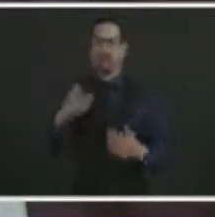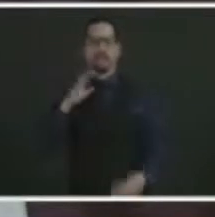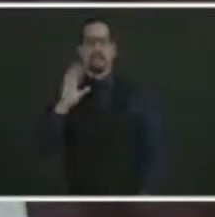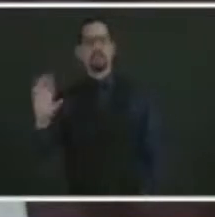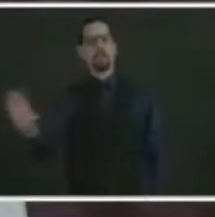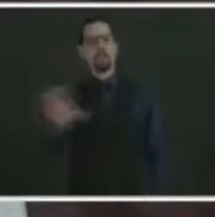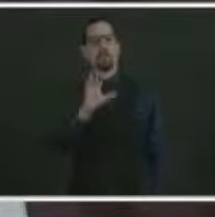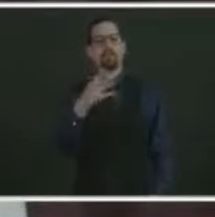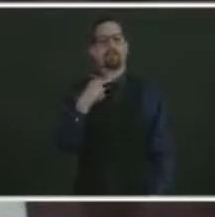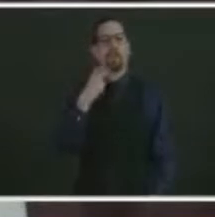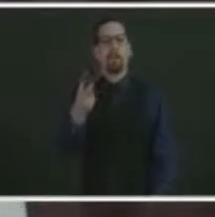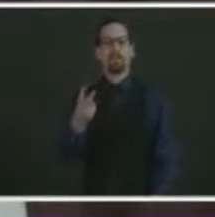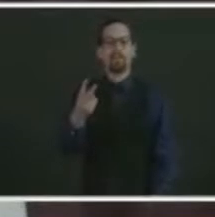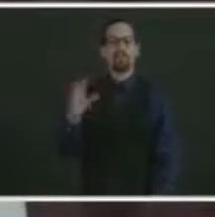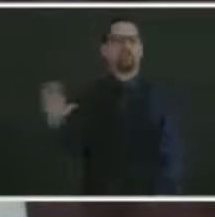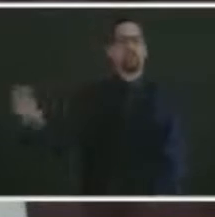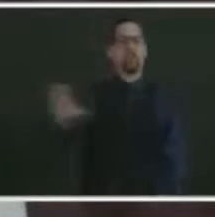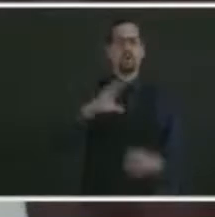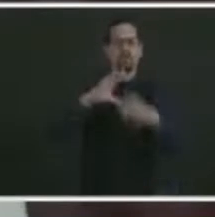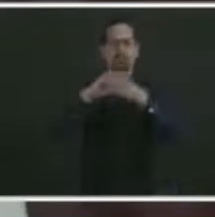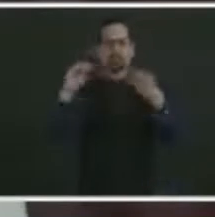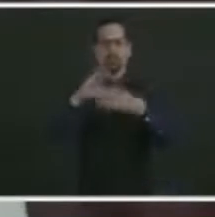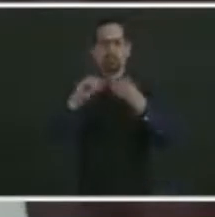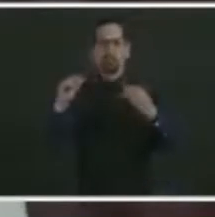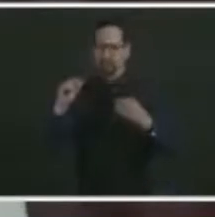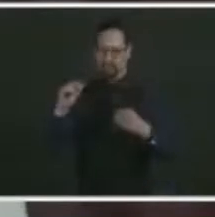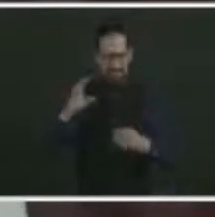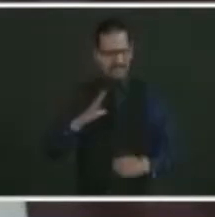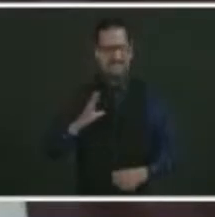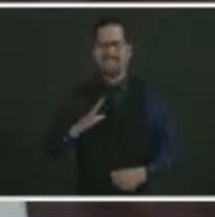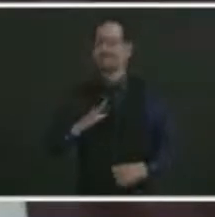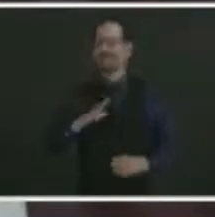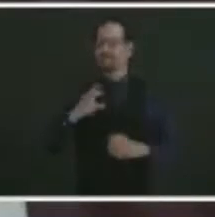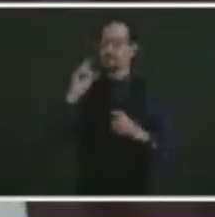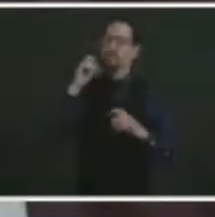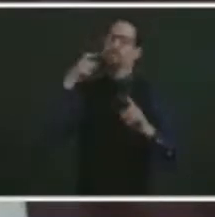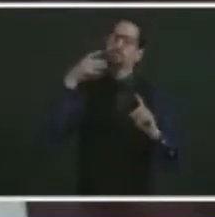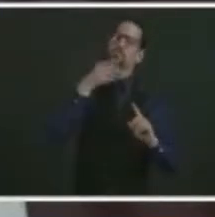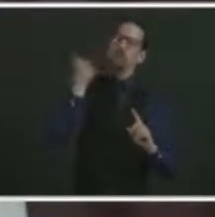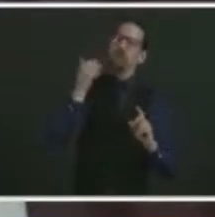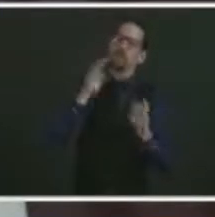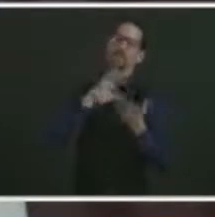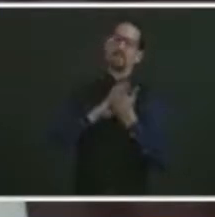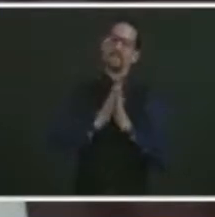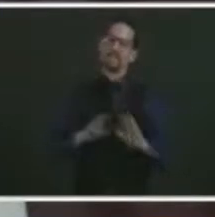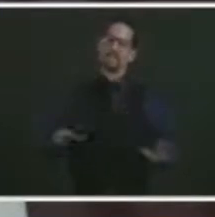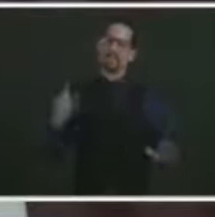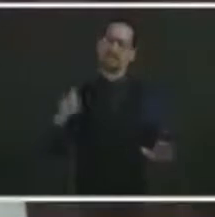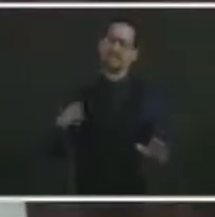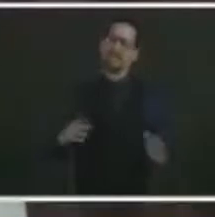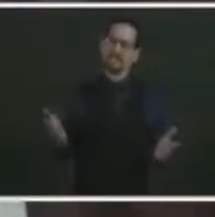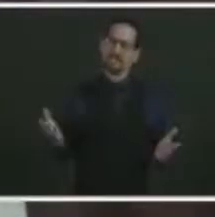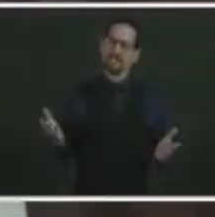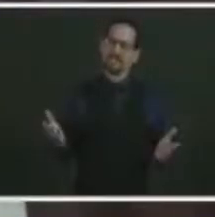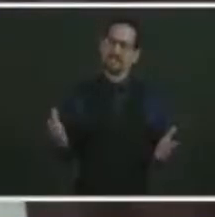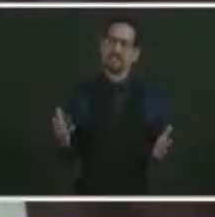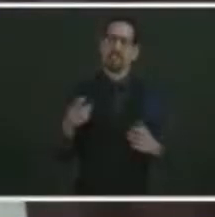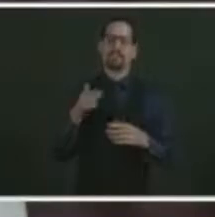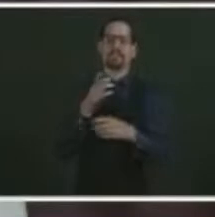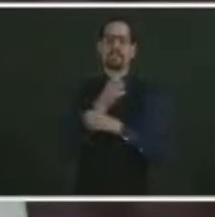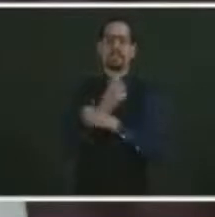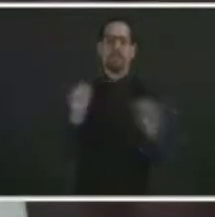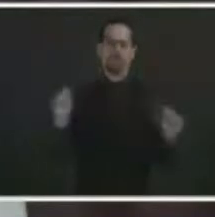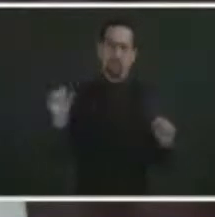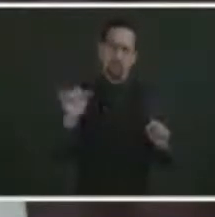peaceful events. Participating safely means wearing a mask, practicing physical